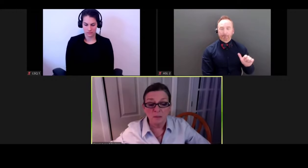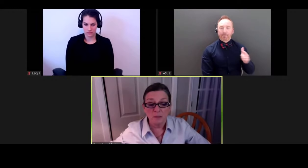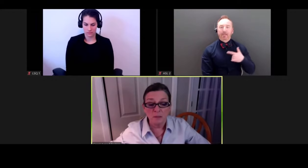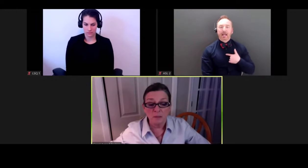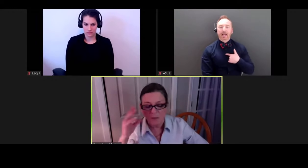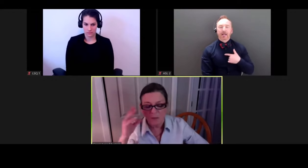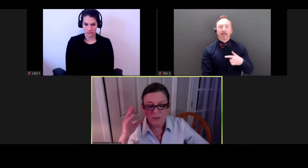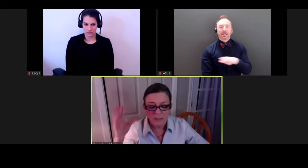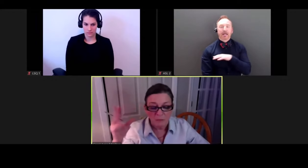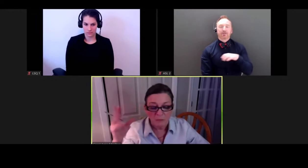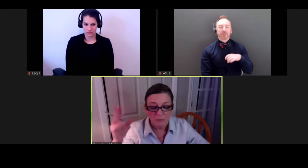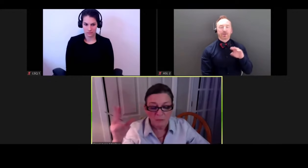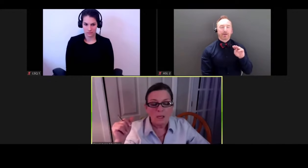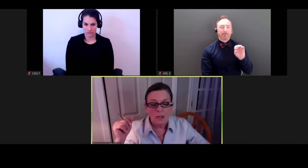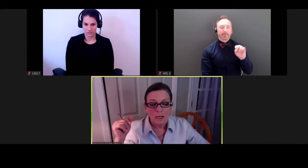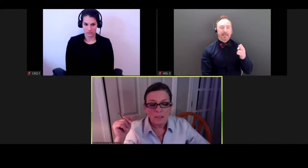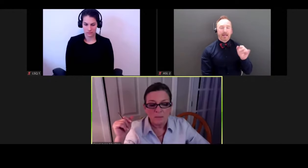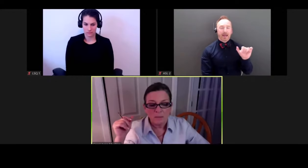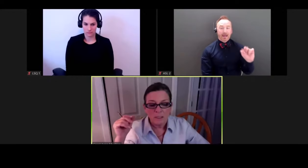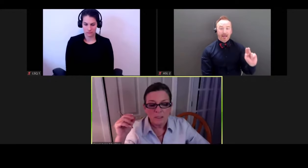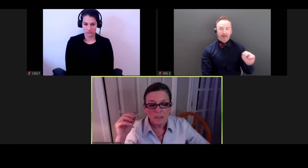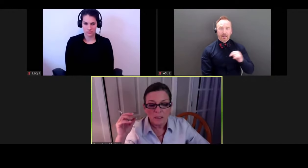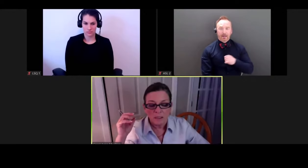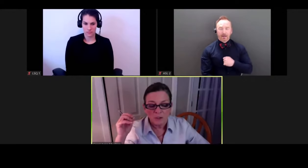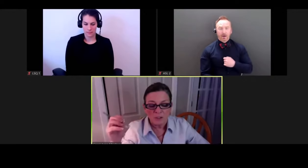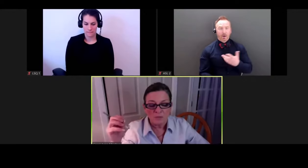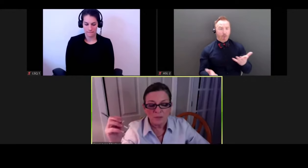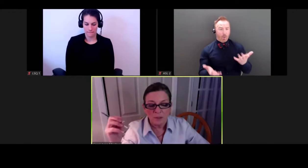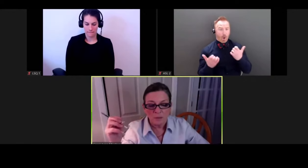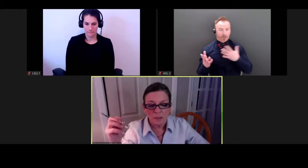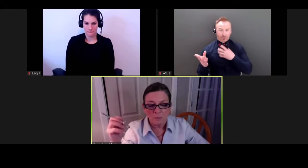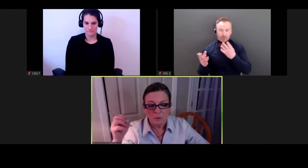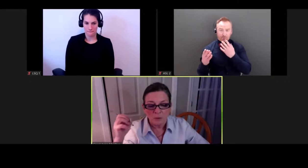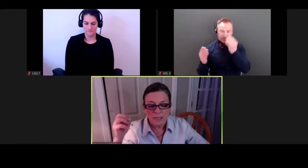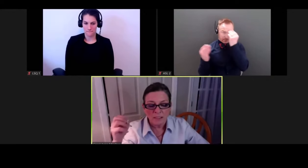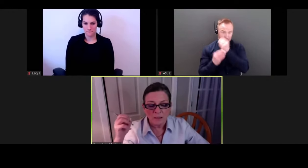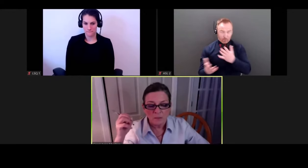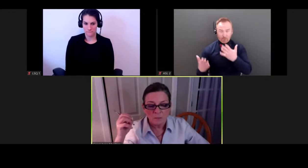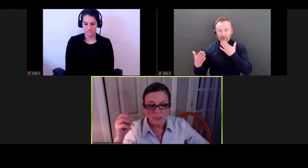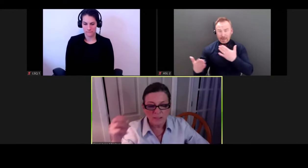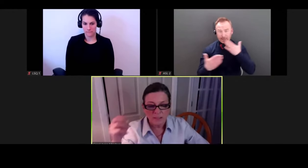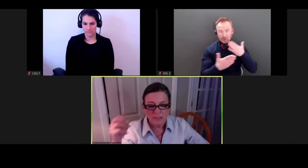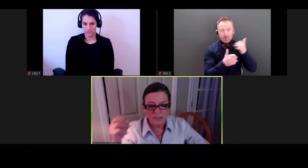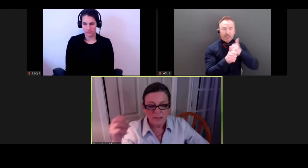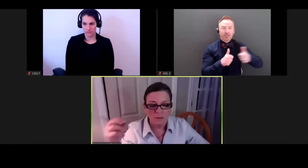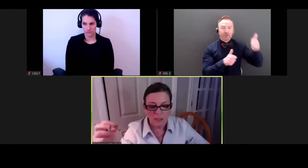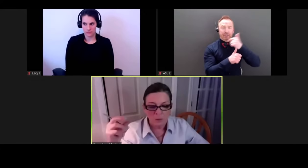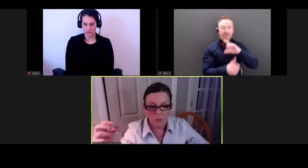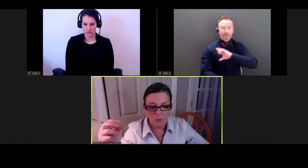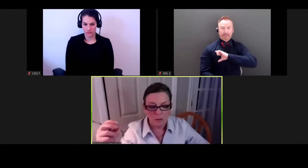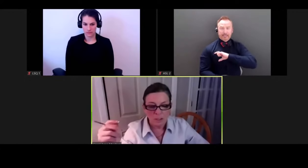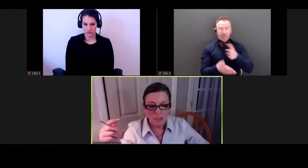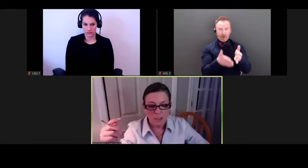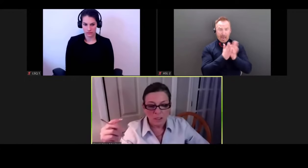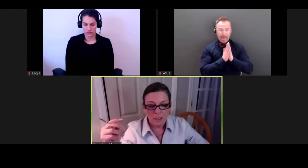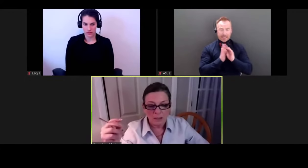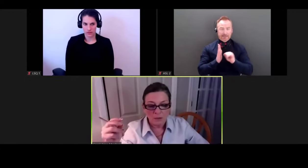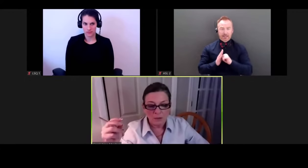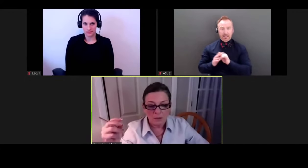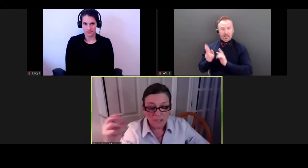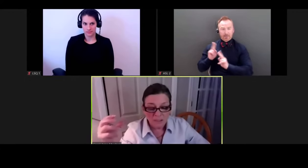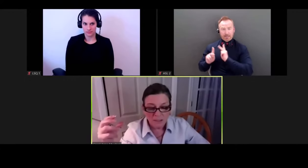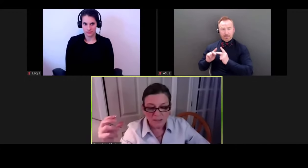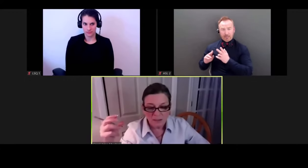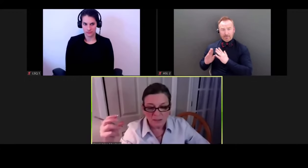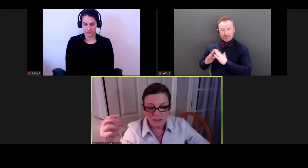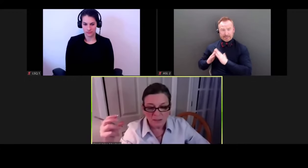I'd just like to offer my thanks to everybody. Chief, you're asking residents in the downtown core to